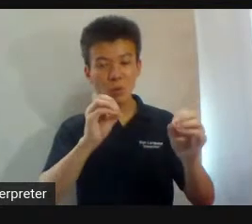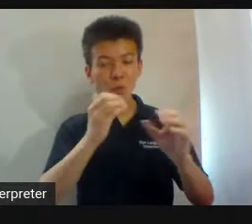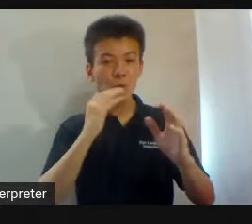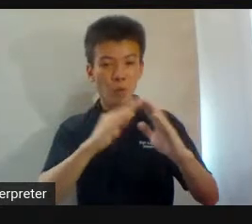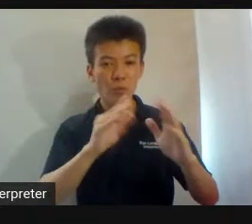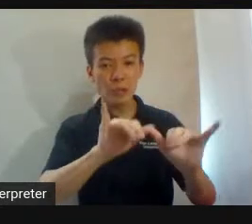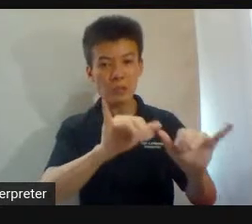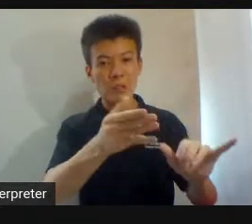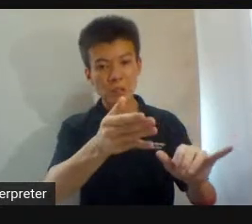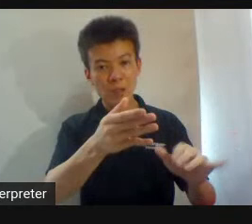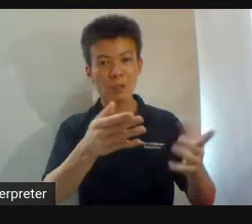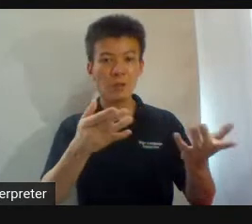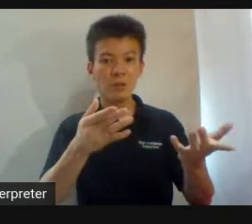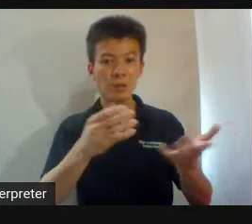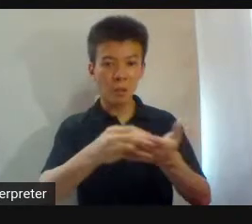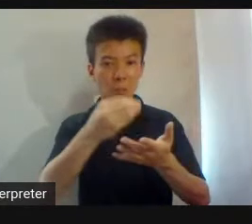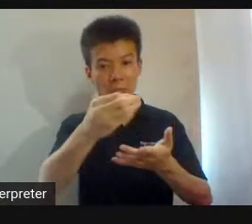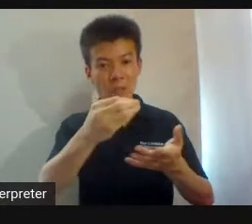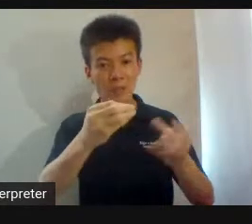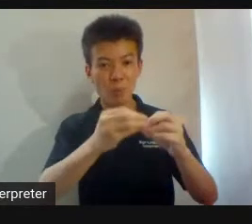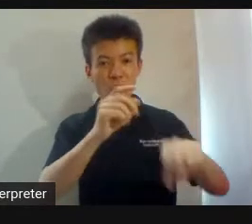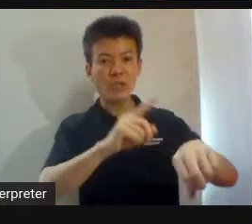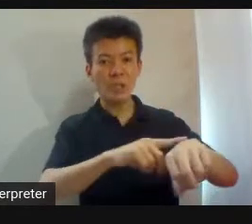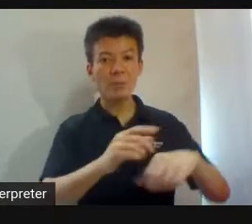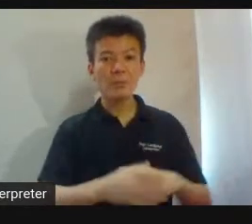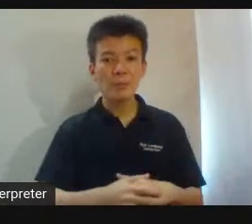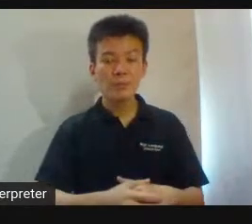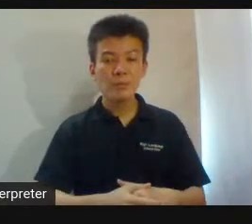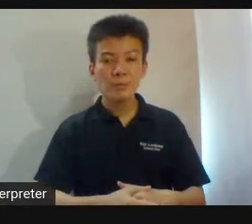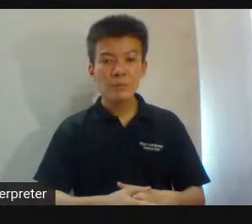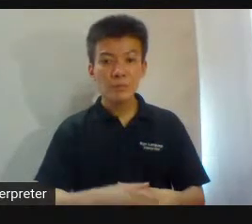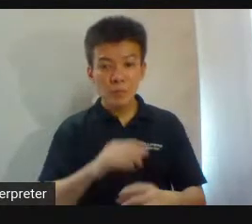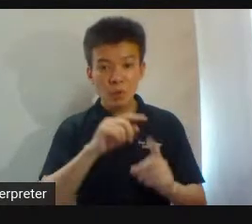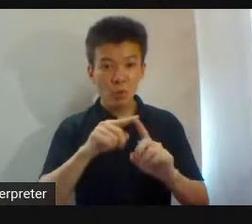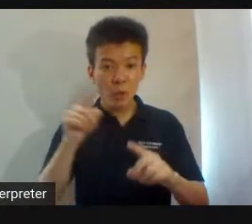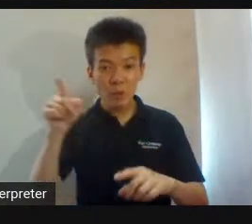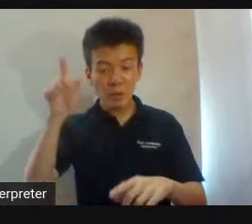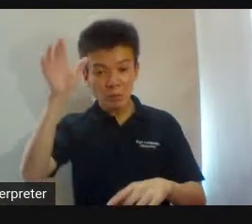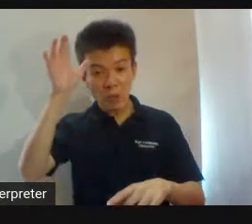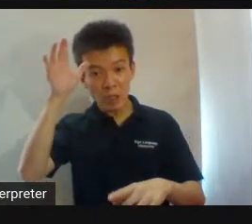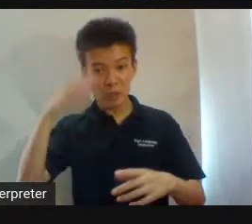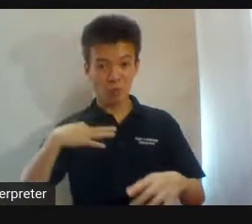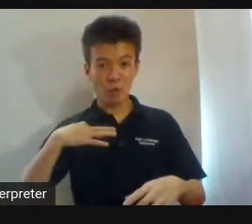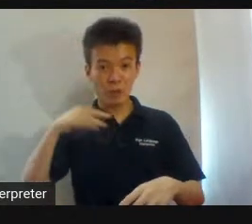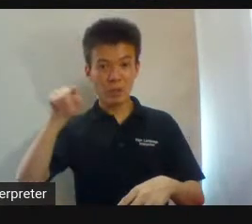there till they die most of the time. So when he volunteered over there,